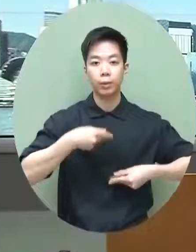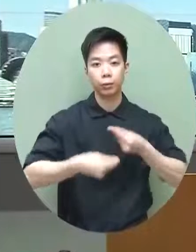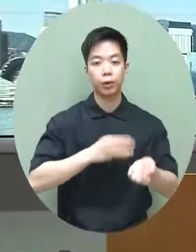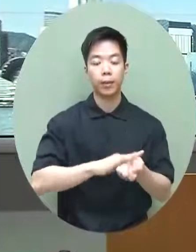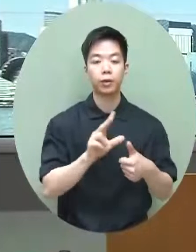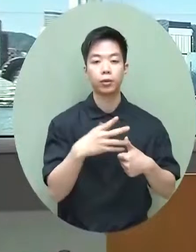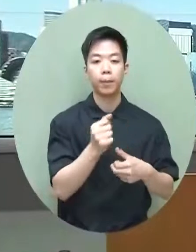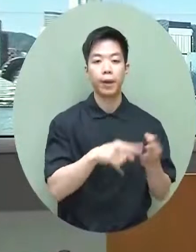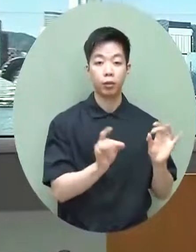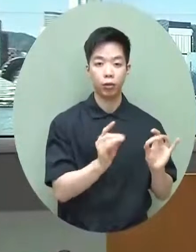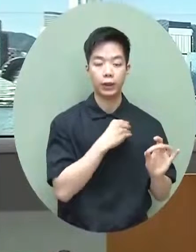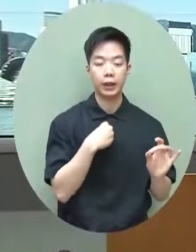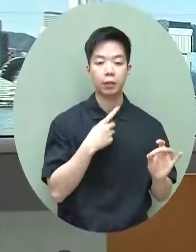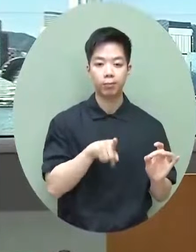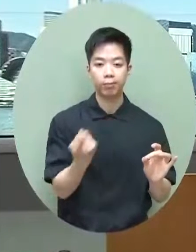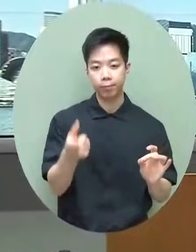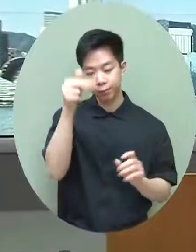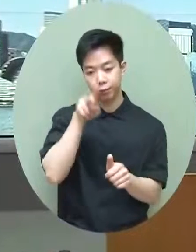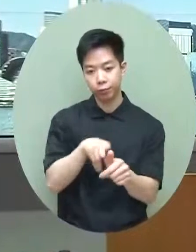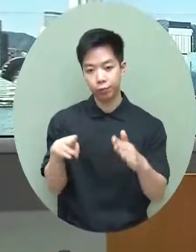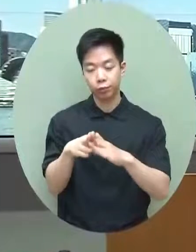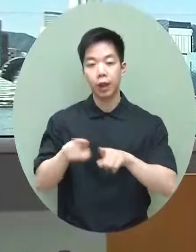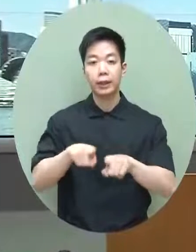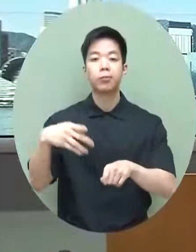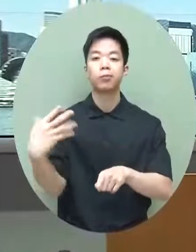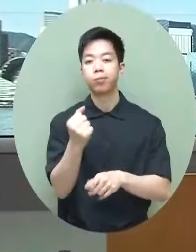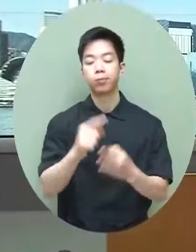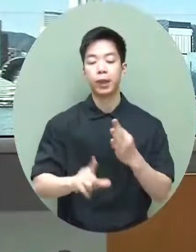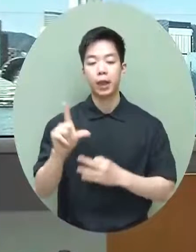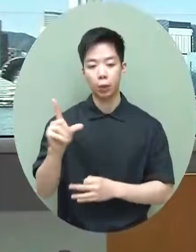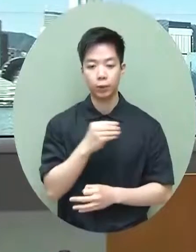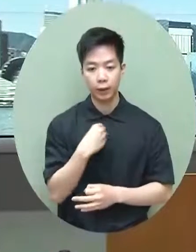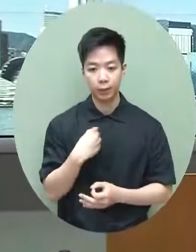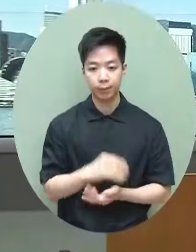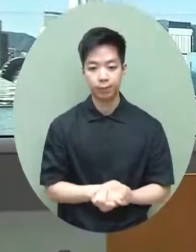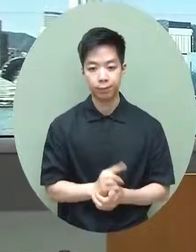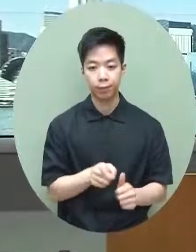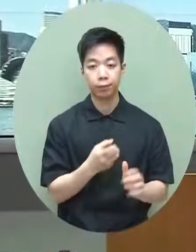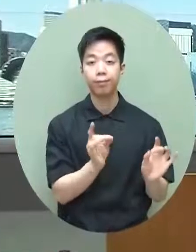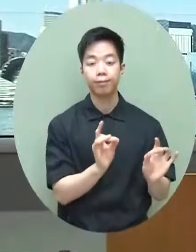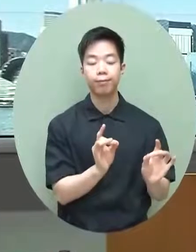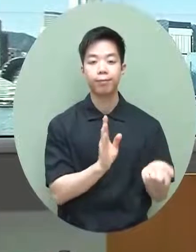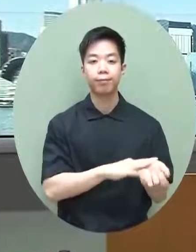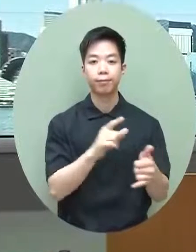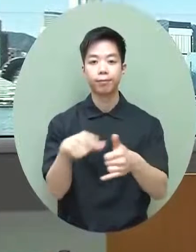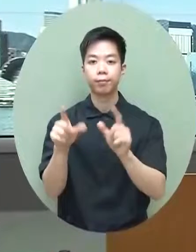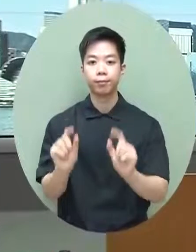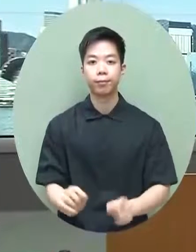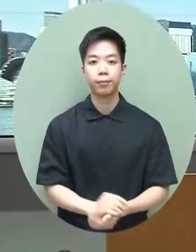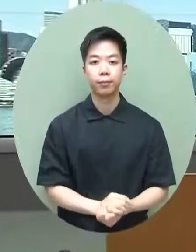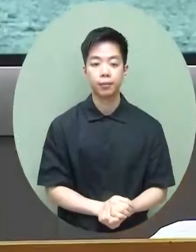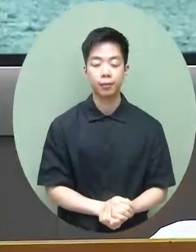Center for Health Protection, and Dr. Lau Ka-hin, Chief Manager of Hospital Authority. Dr. Zhang will first give you an update of COVID